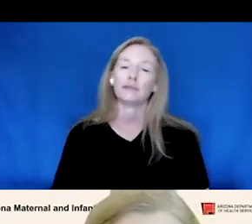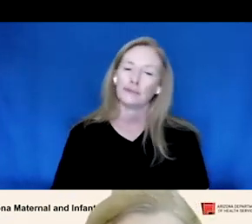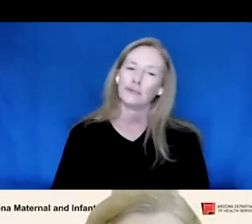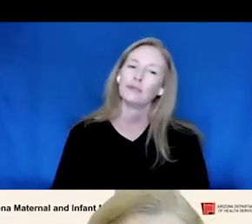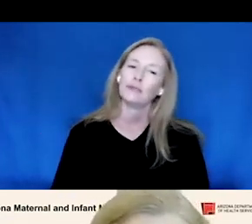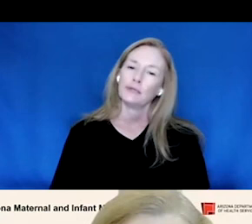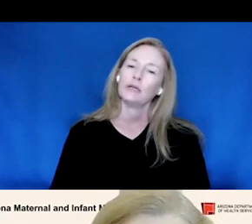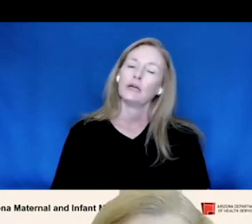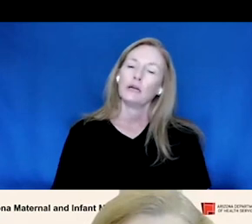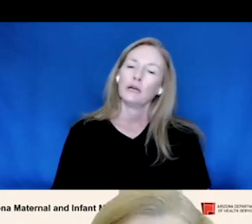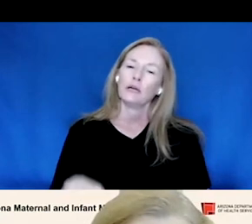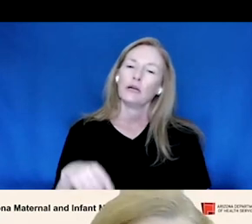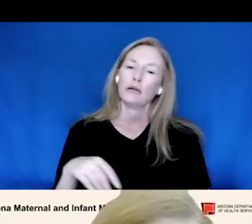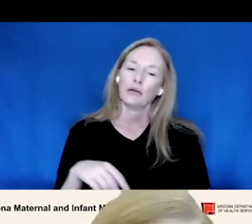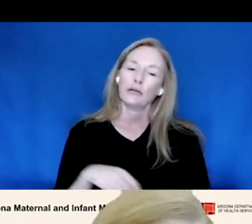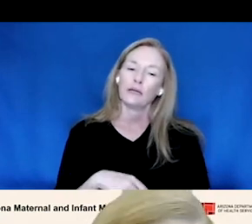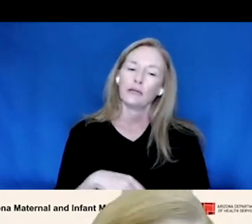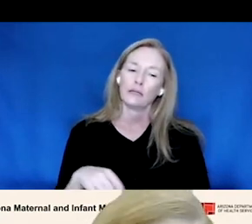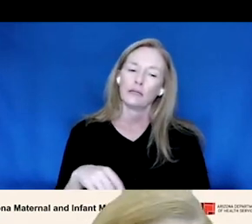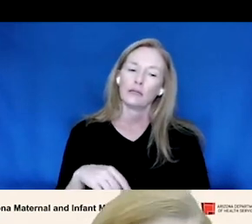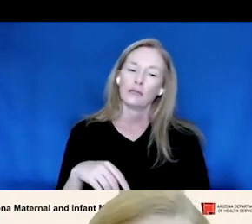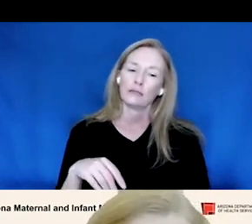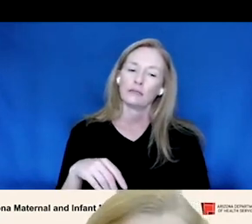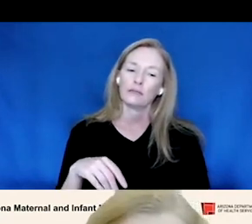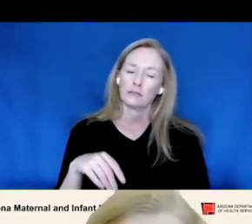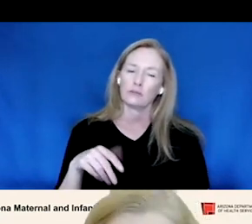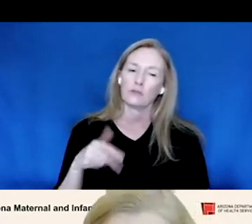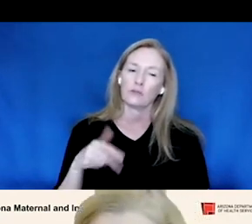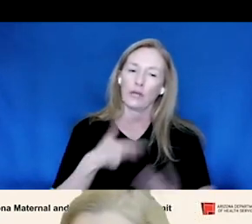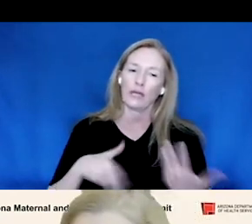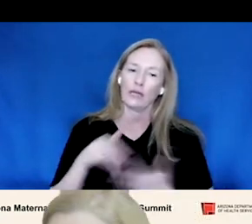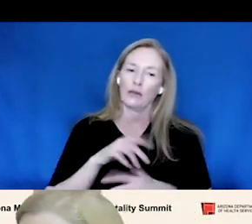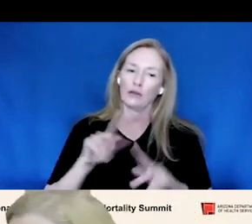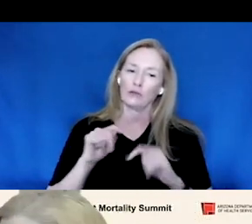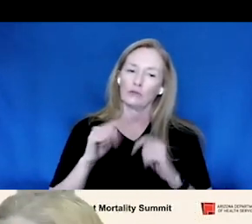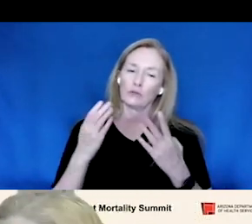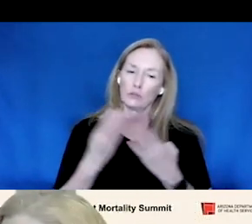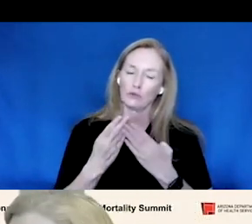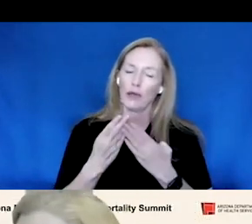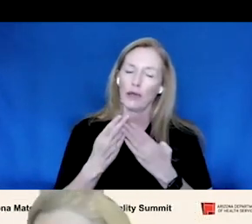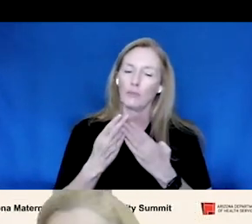Intertribal Council of Arizona has a tribal epidemiology center.